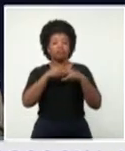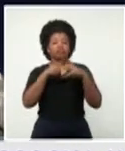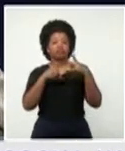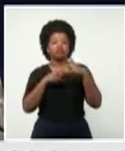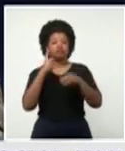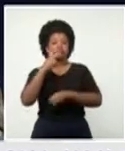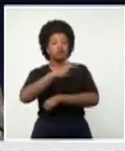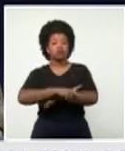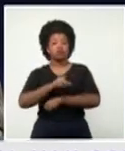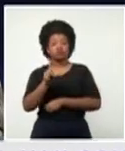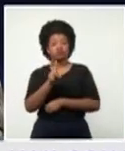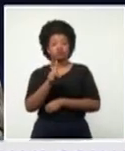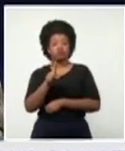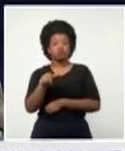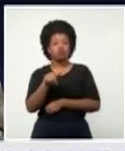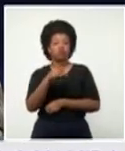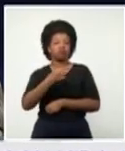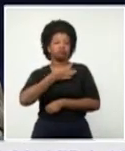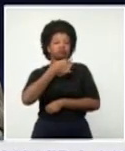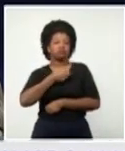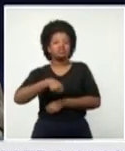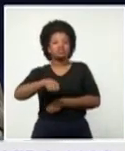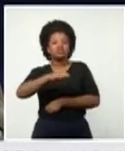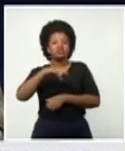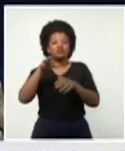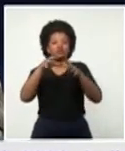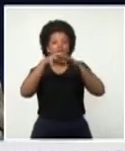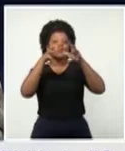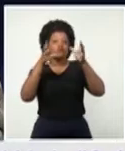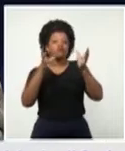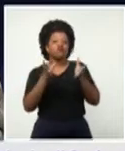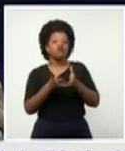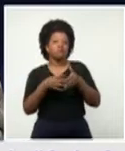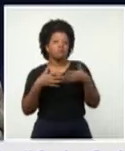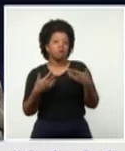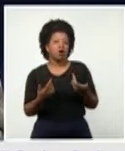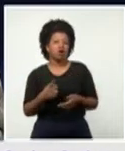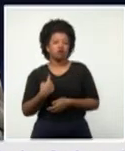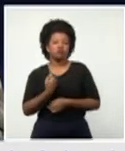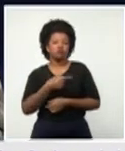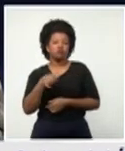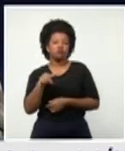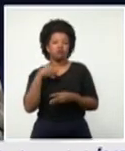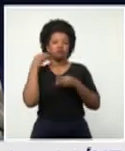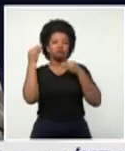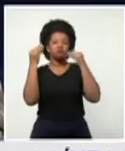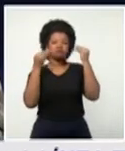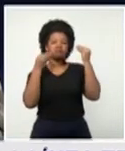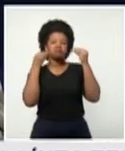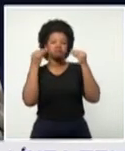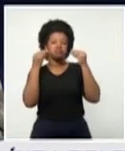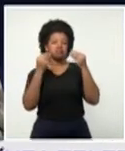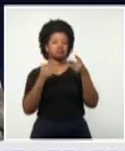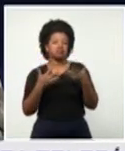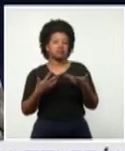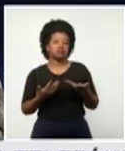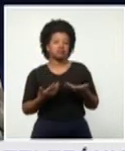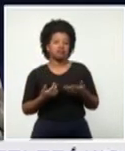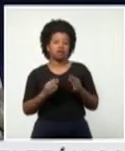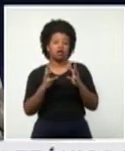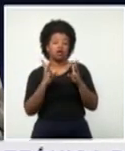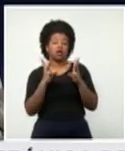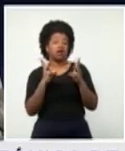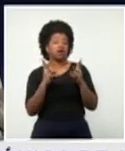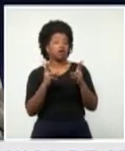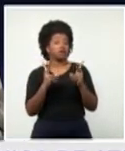the situation in the world, so that we become aware of the fact